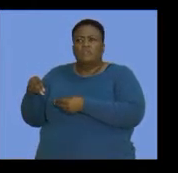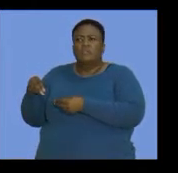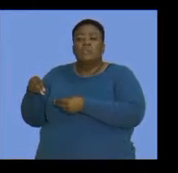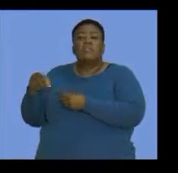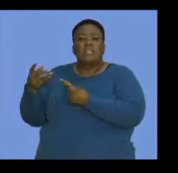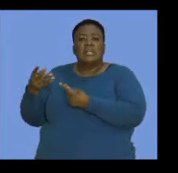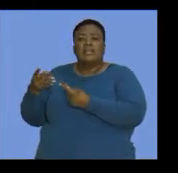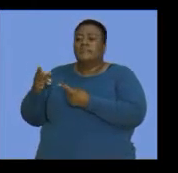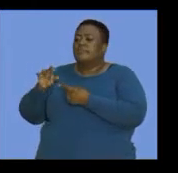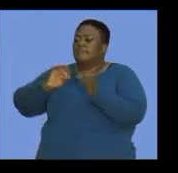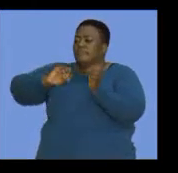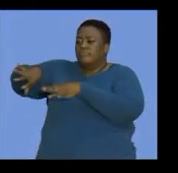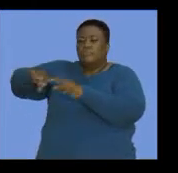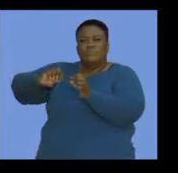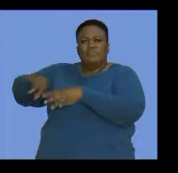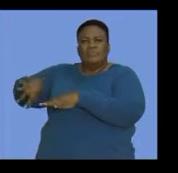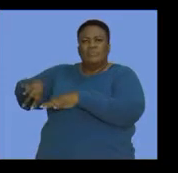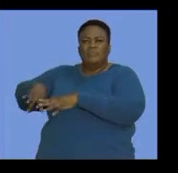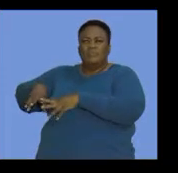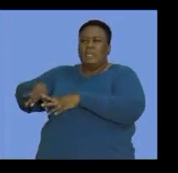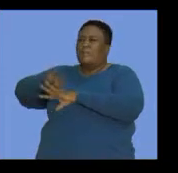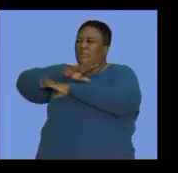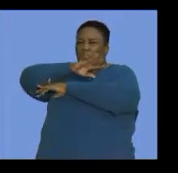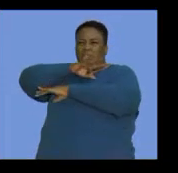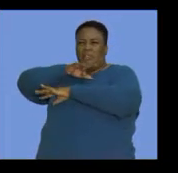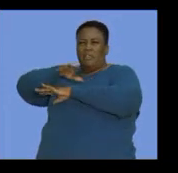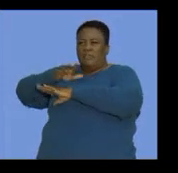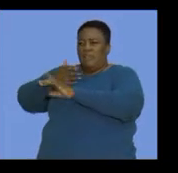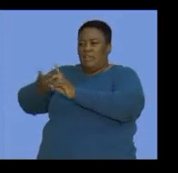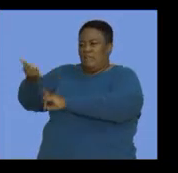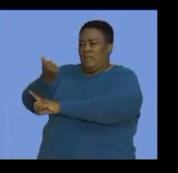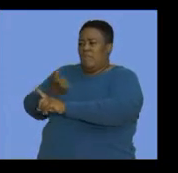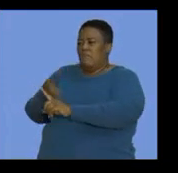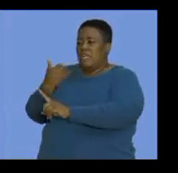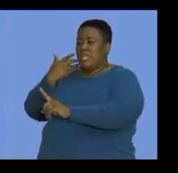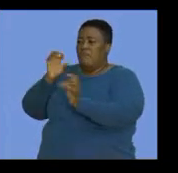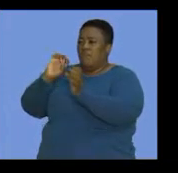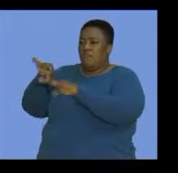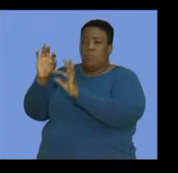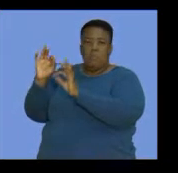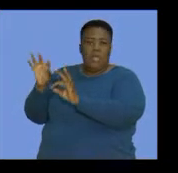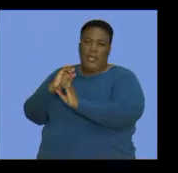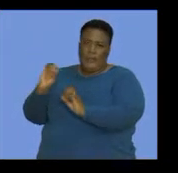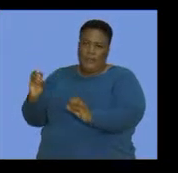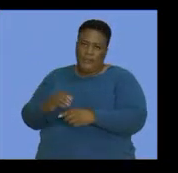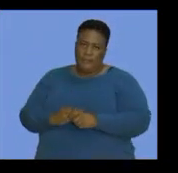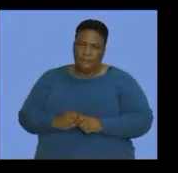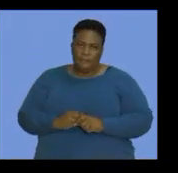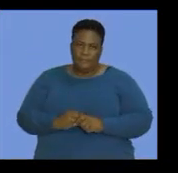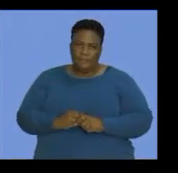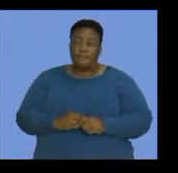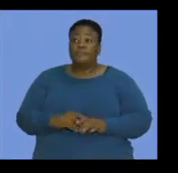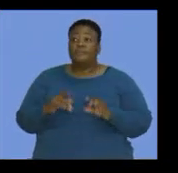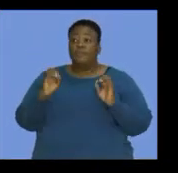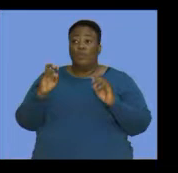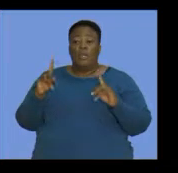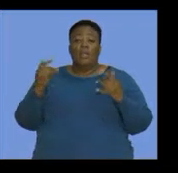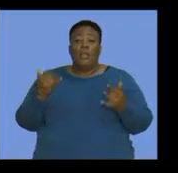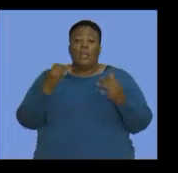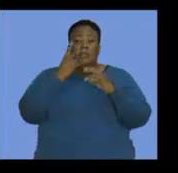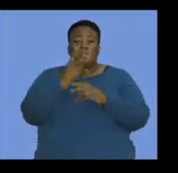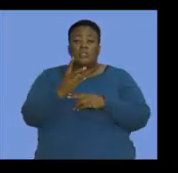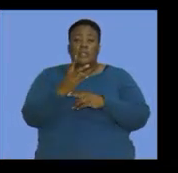into landfills that pollute the environment if not disposed of effectively. So let's look at